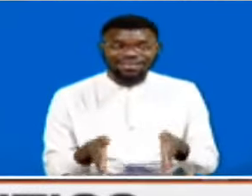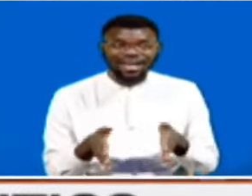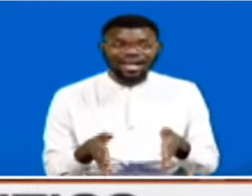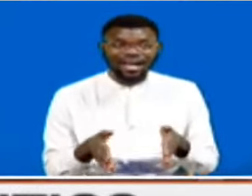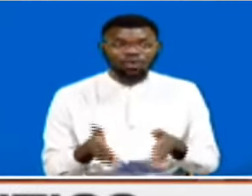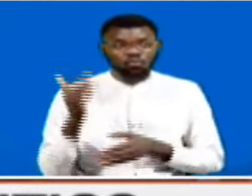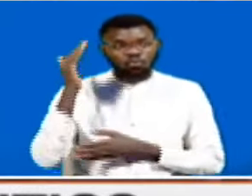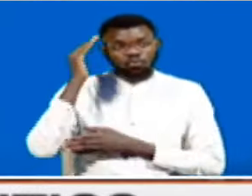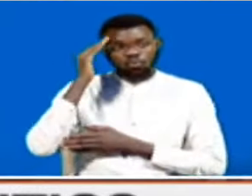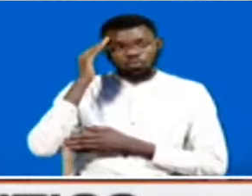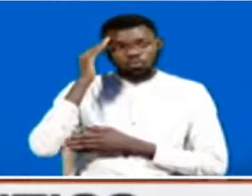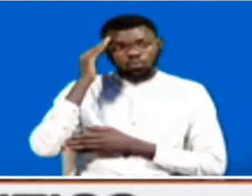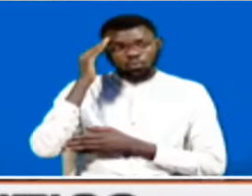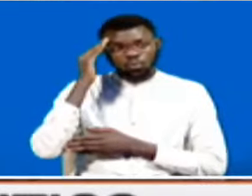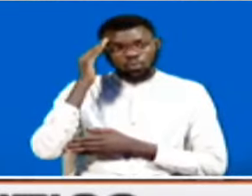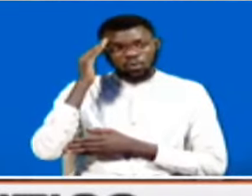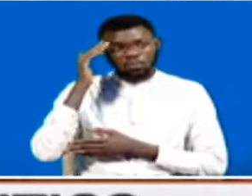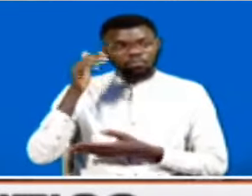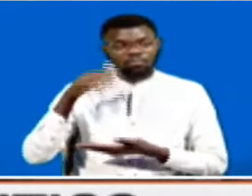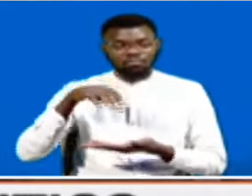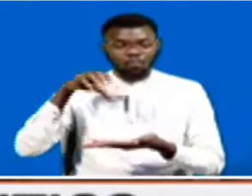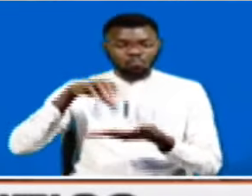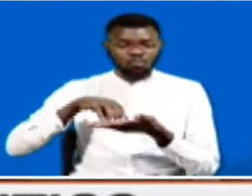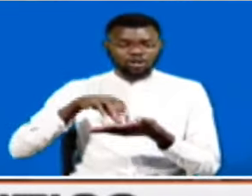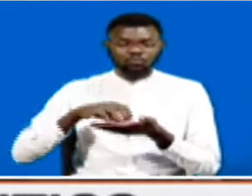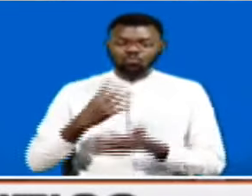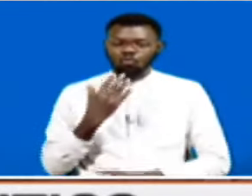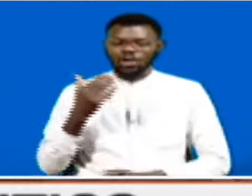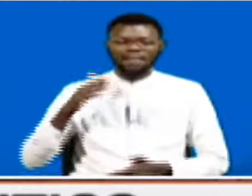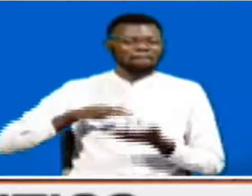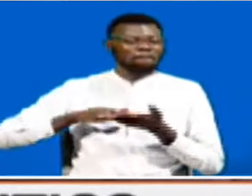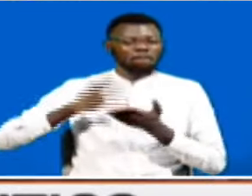the majority of the seats in Western.